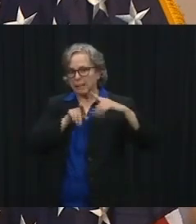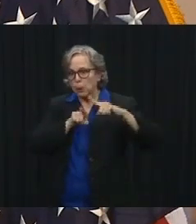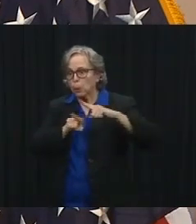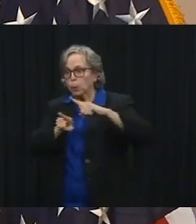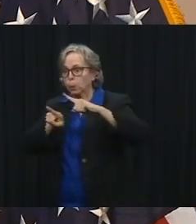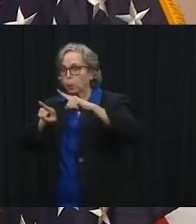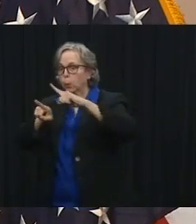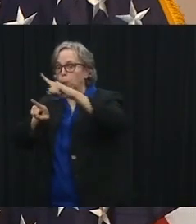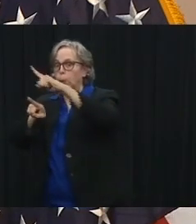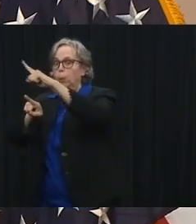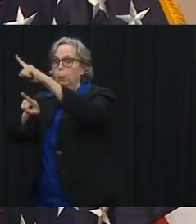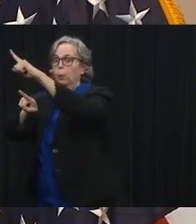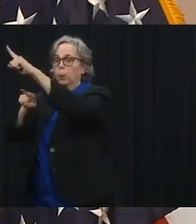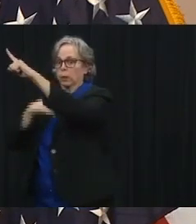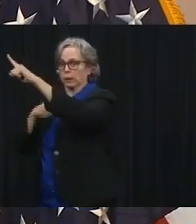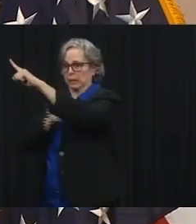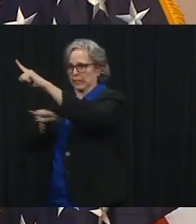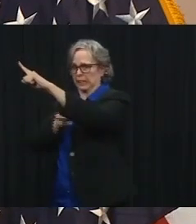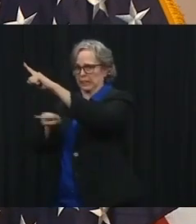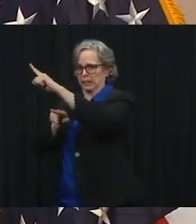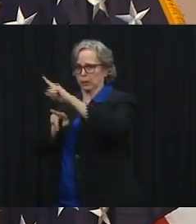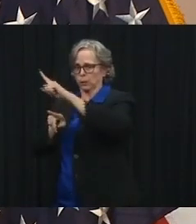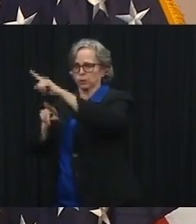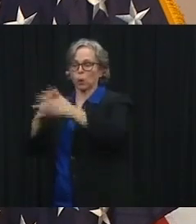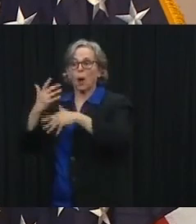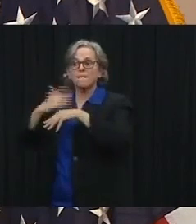testing ability due to supplies. Next slide.